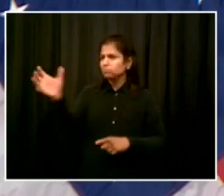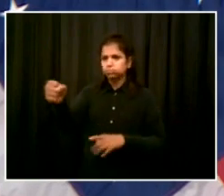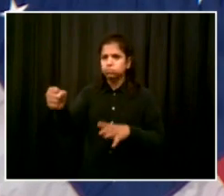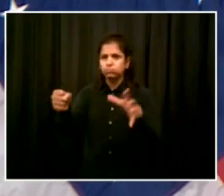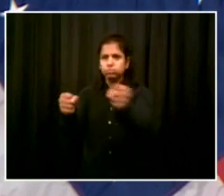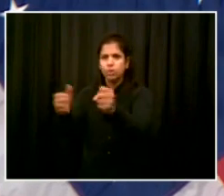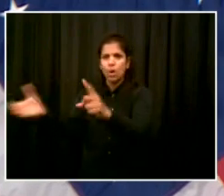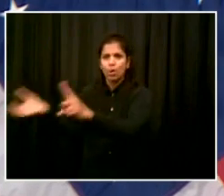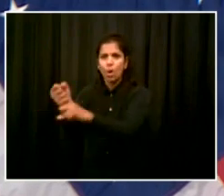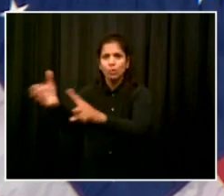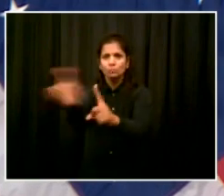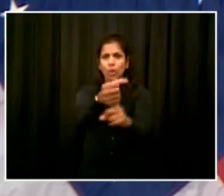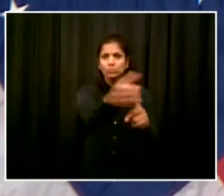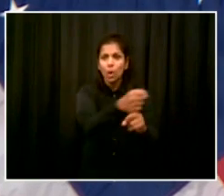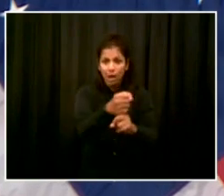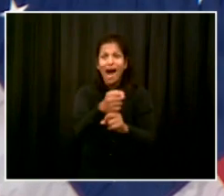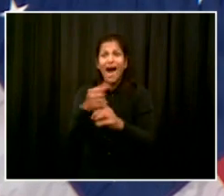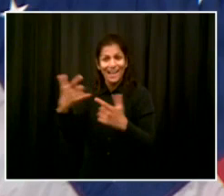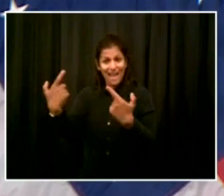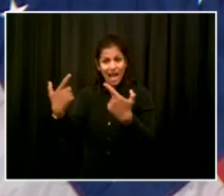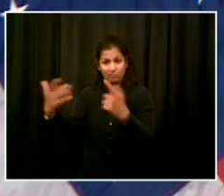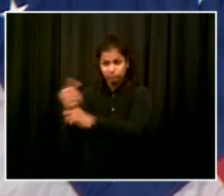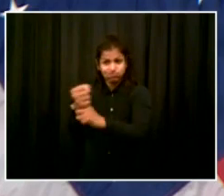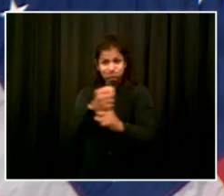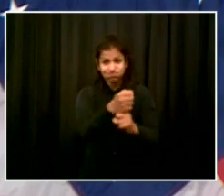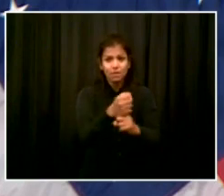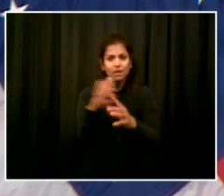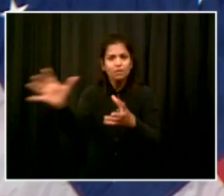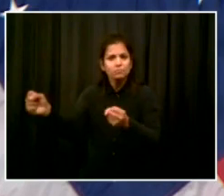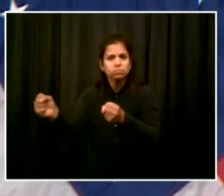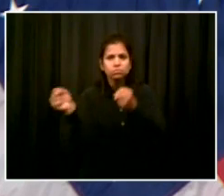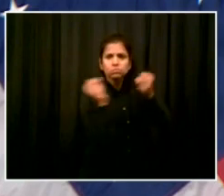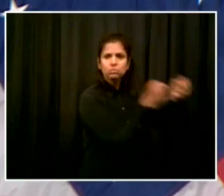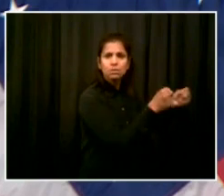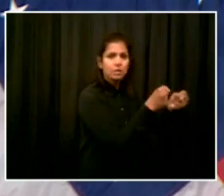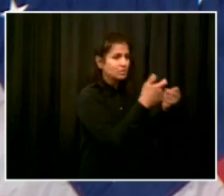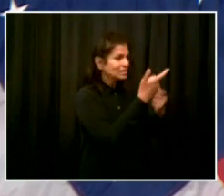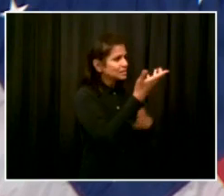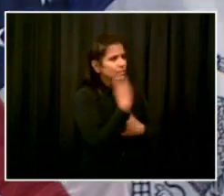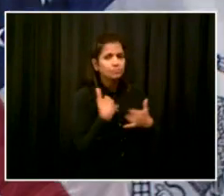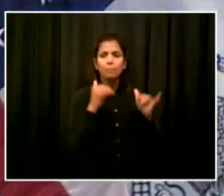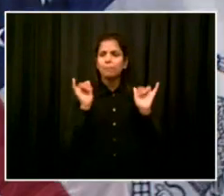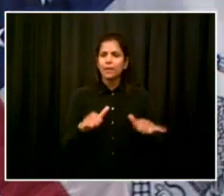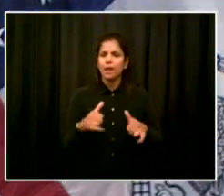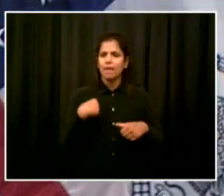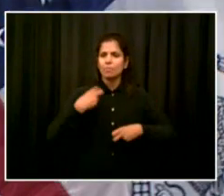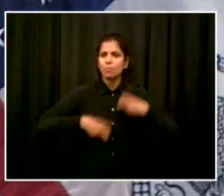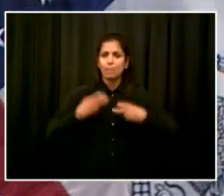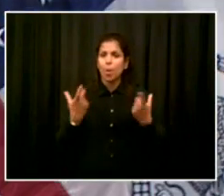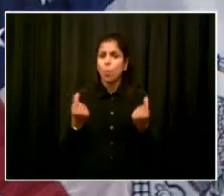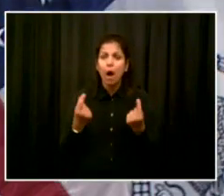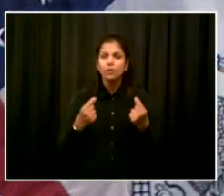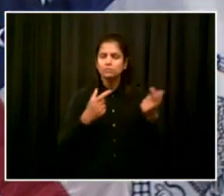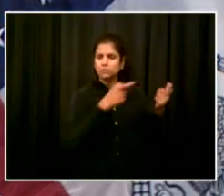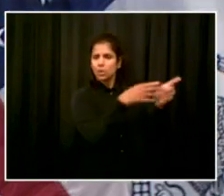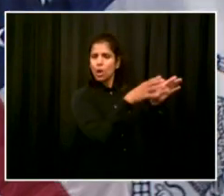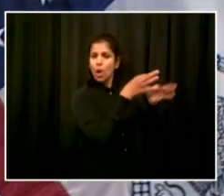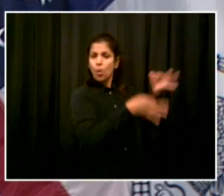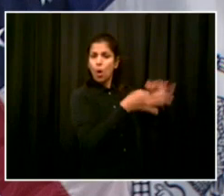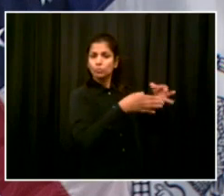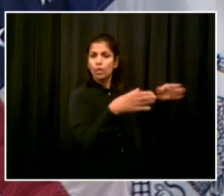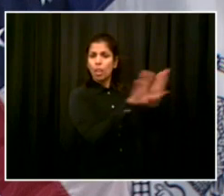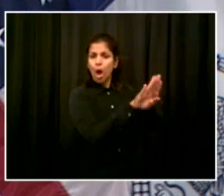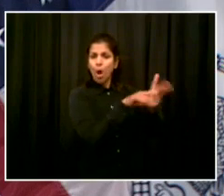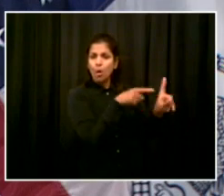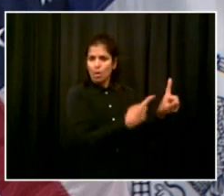factors that we've said ad nauseum to keep people out of jail. And I just want to add to that really quick, Julia. I mean, imagine the frustration of the community